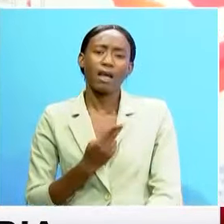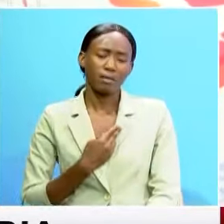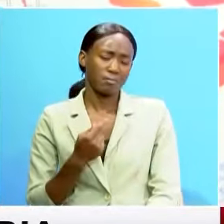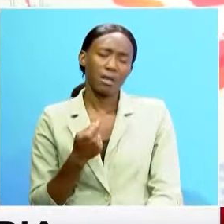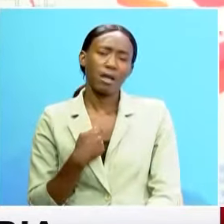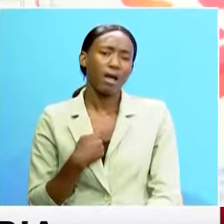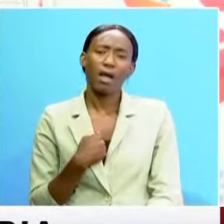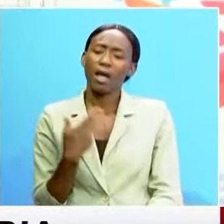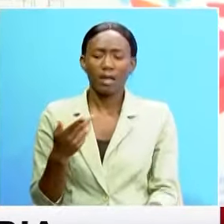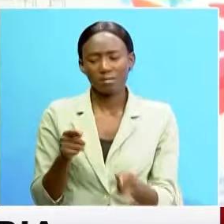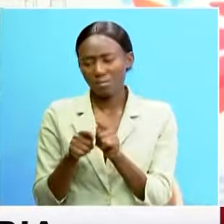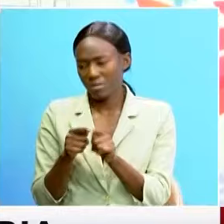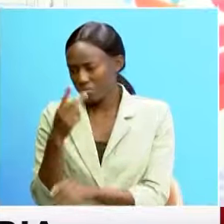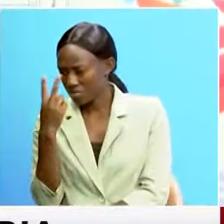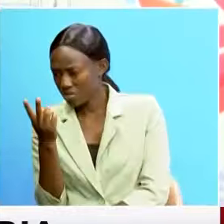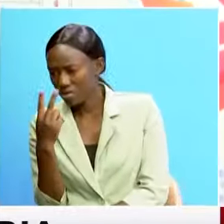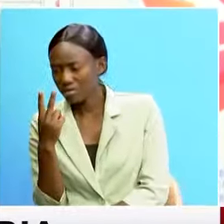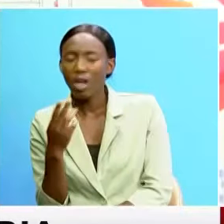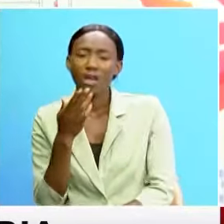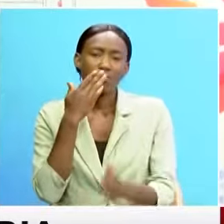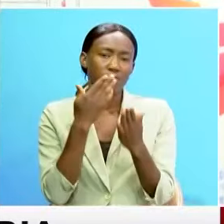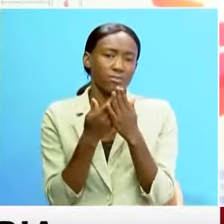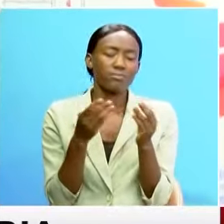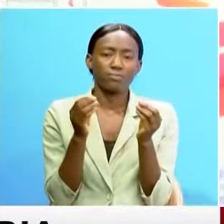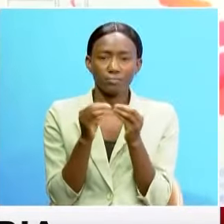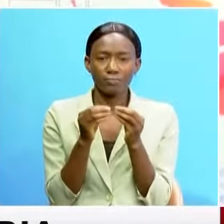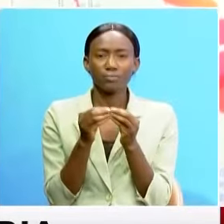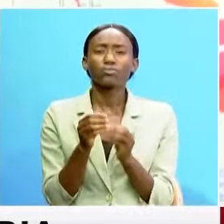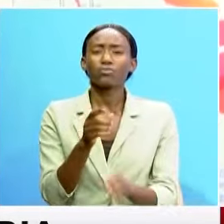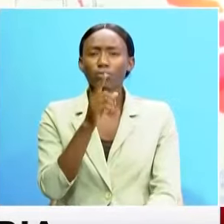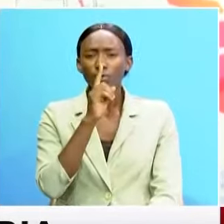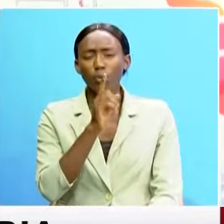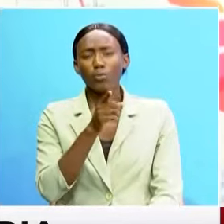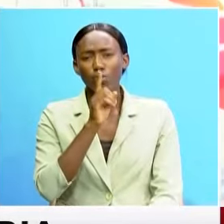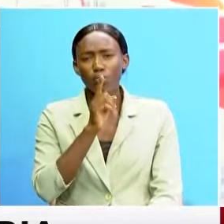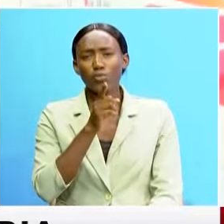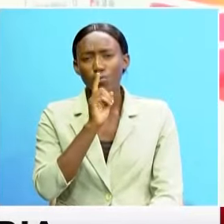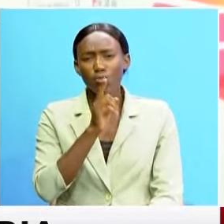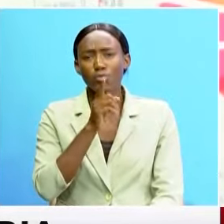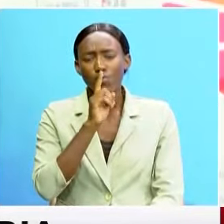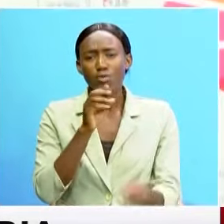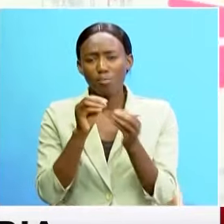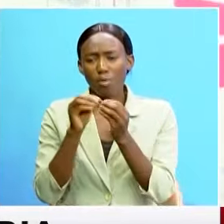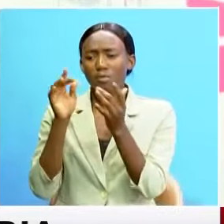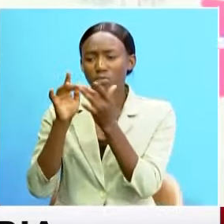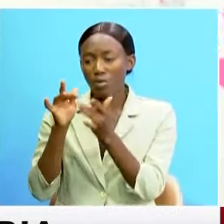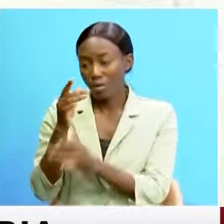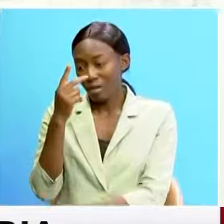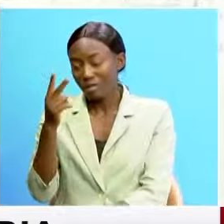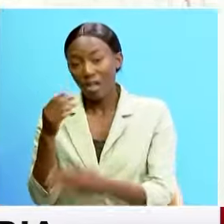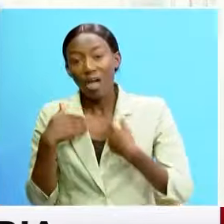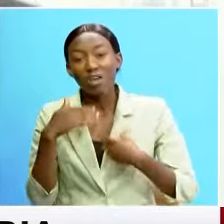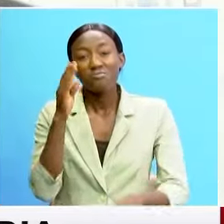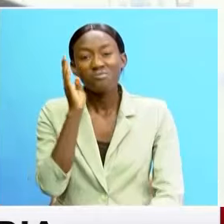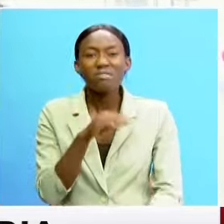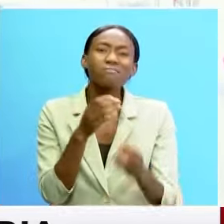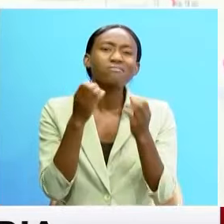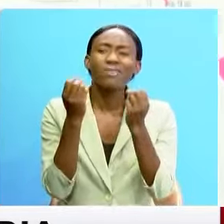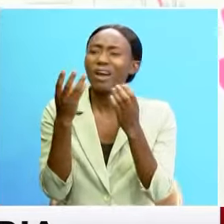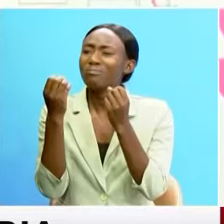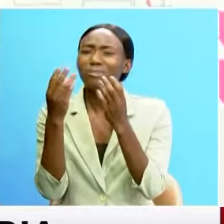know, exposed us to real, you know, modern cutting edge, you know, technology. We have seen a lot of